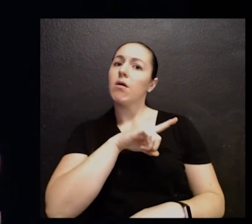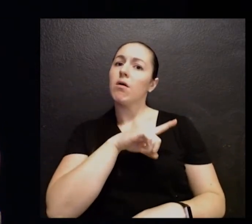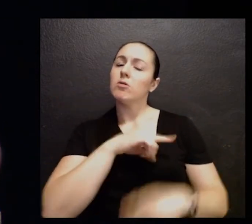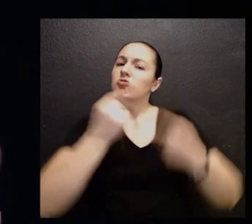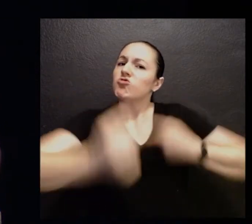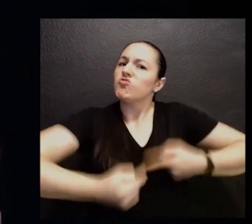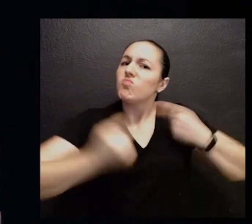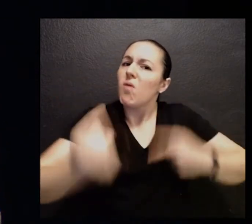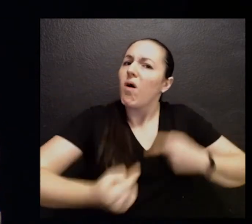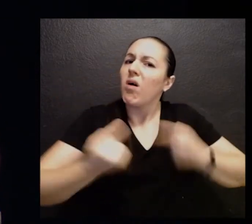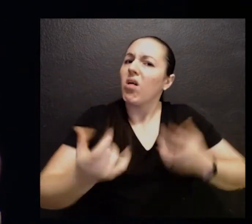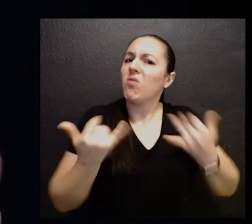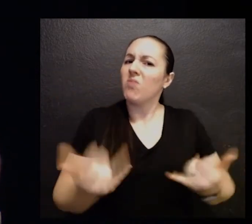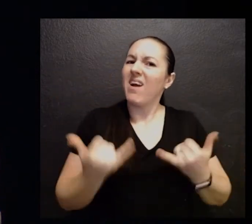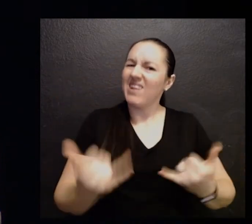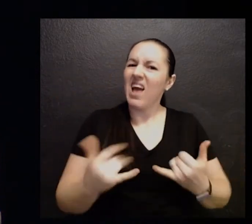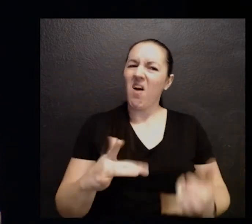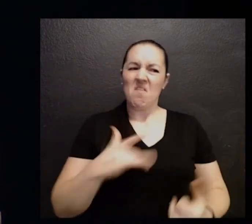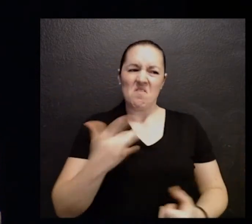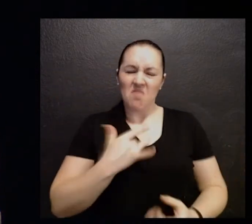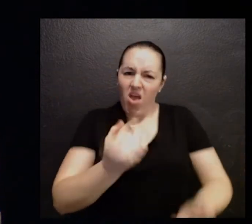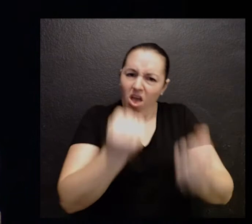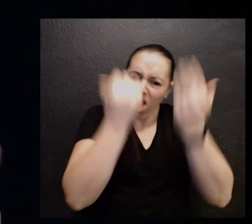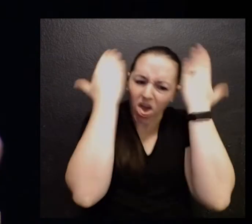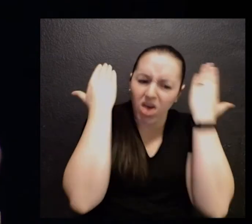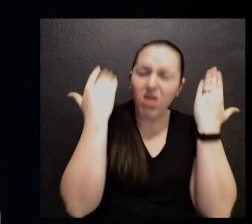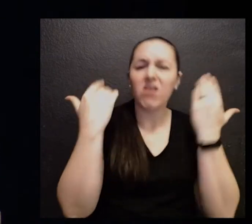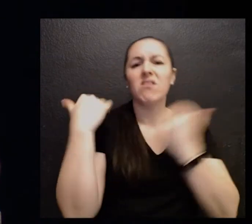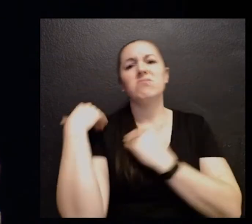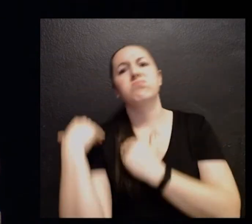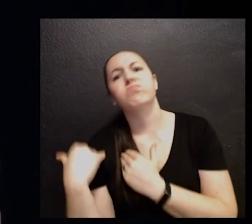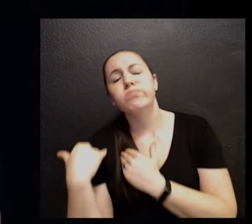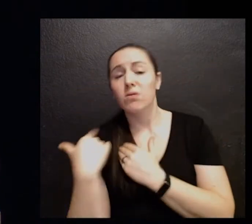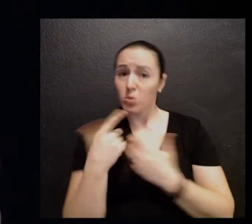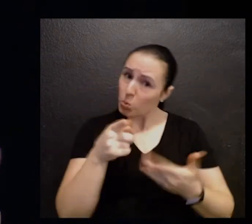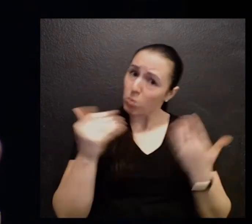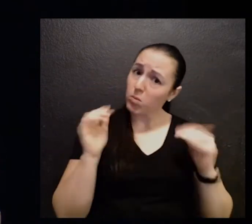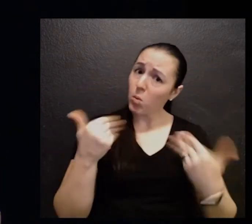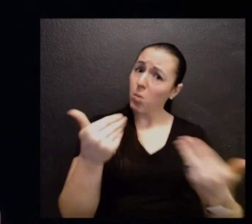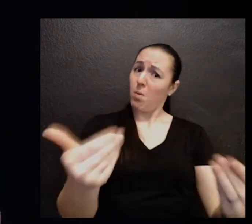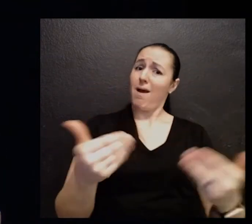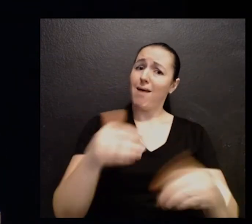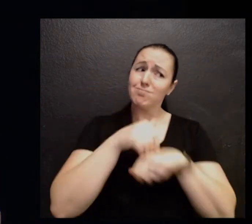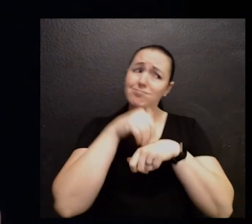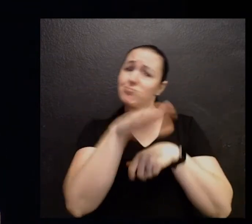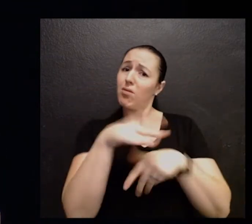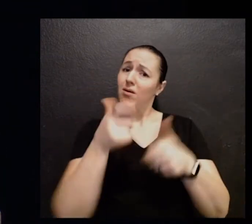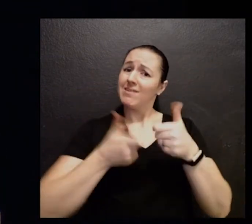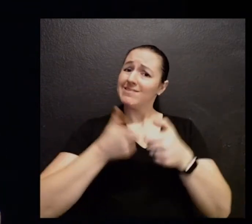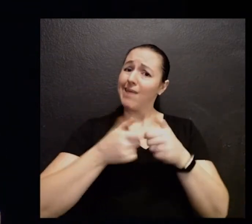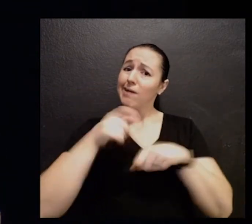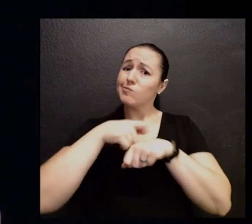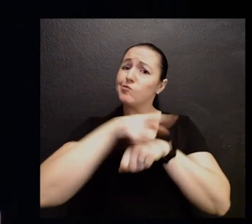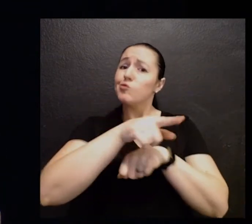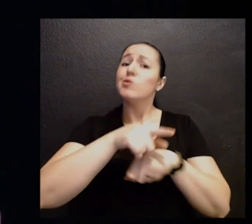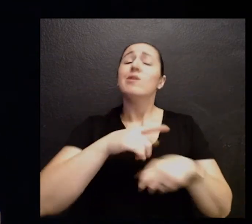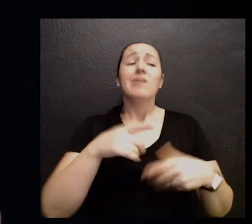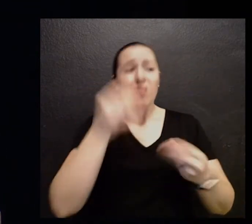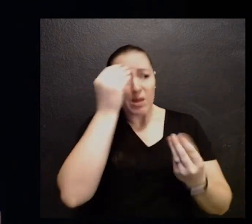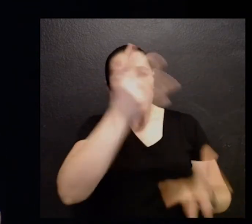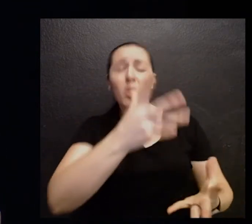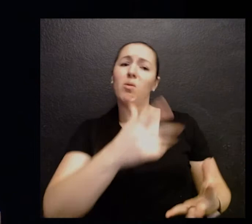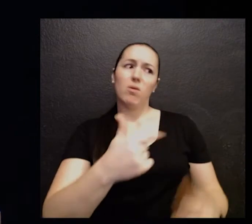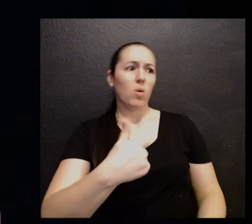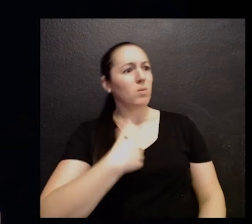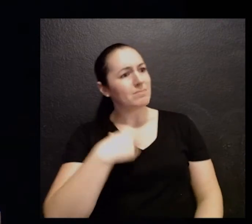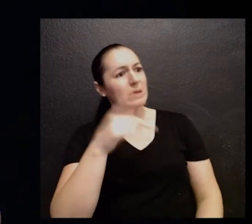weight that might be crushing them. Send them a text right now. "Hey, I see you. I see how hard you're working. I